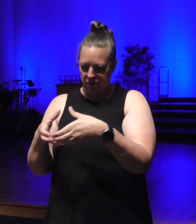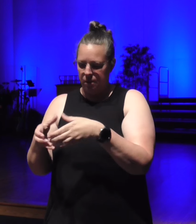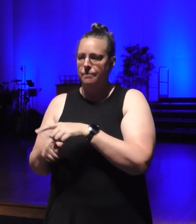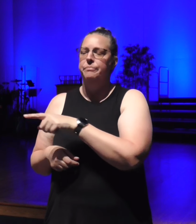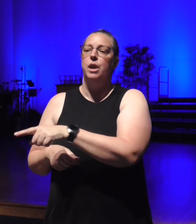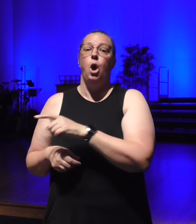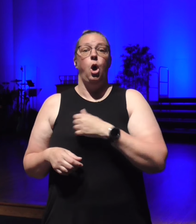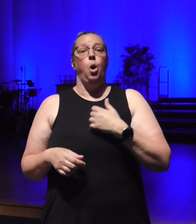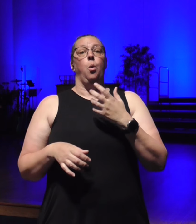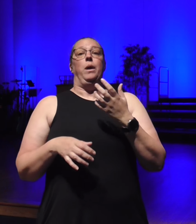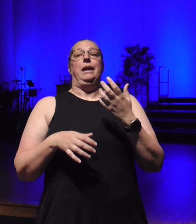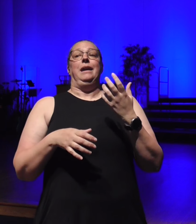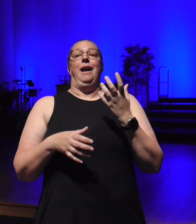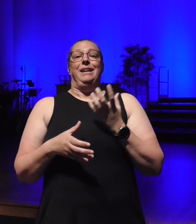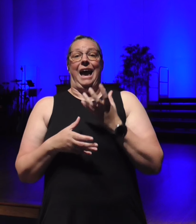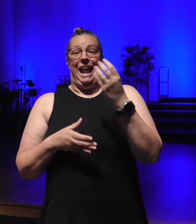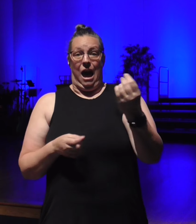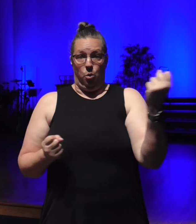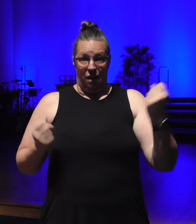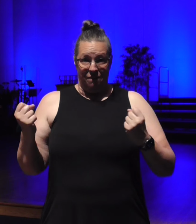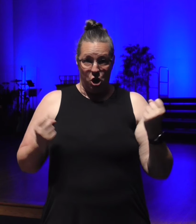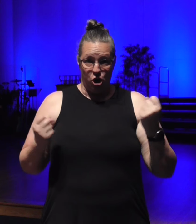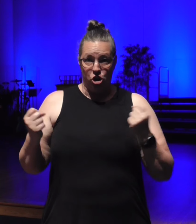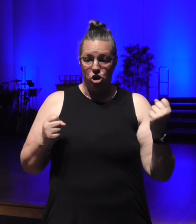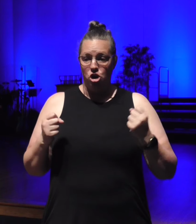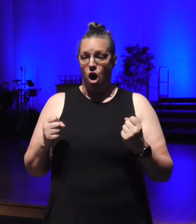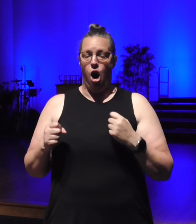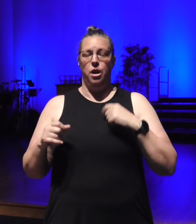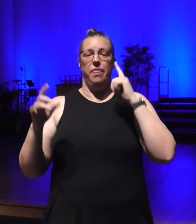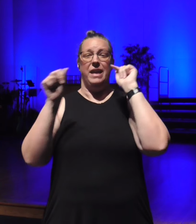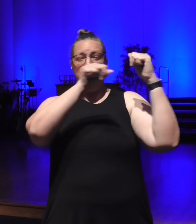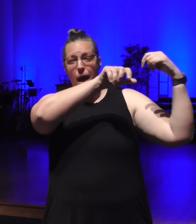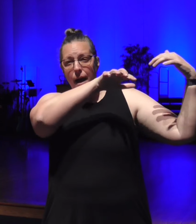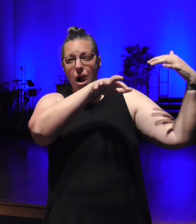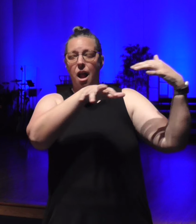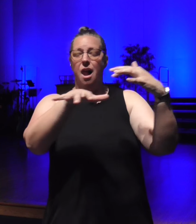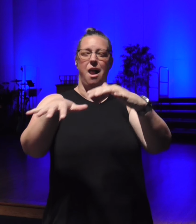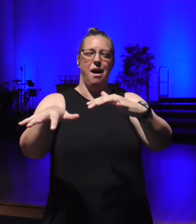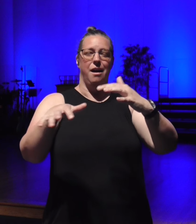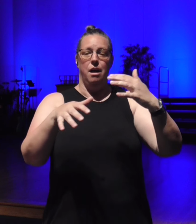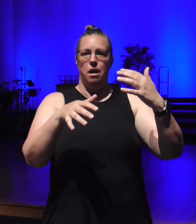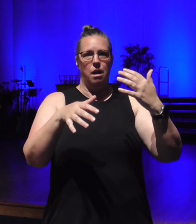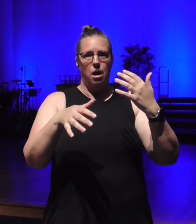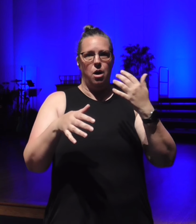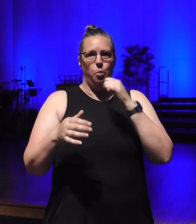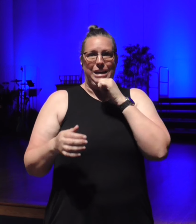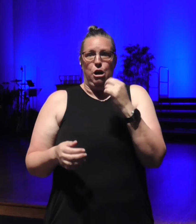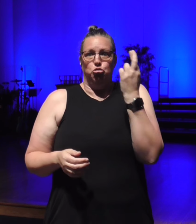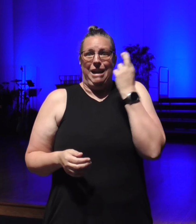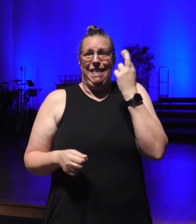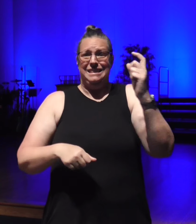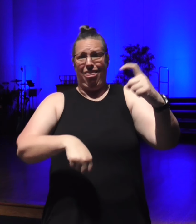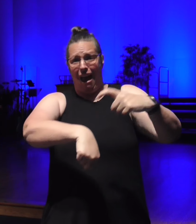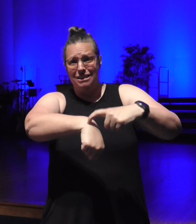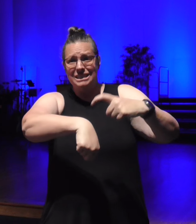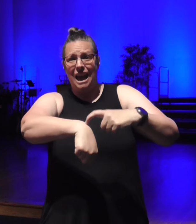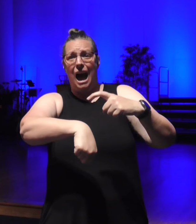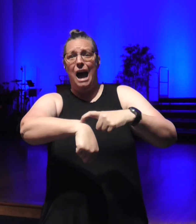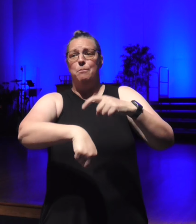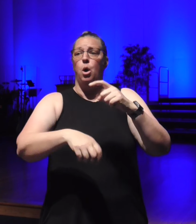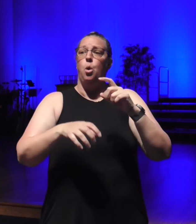did not know, but this was one of the times of the year where pilgrims would come from all over Mexico to gather together